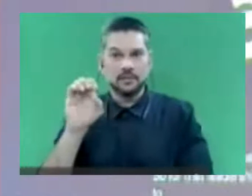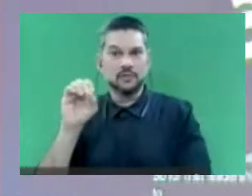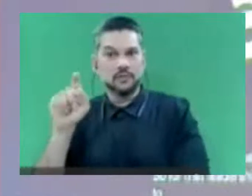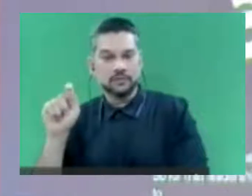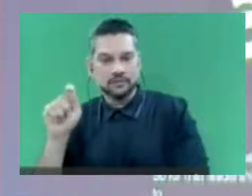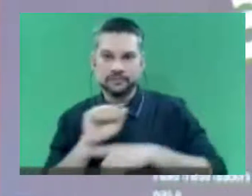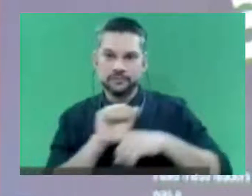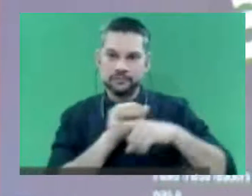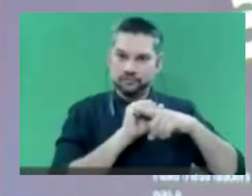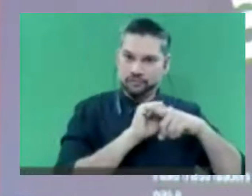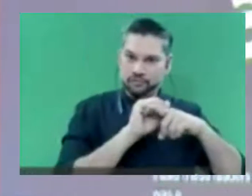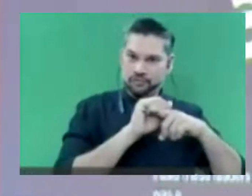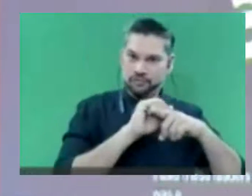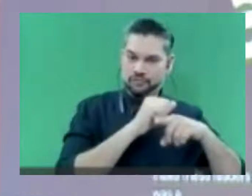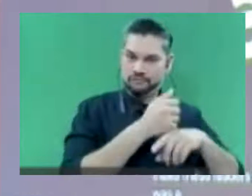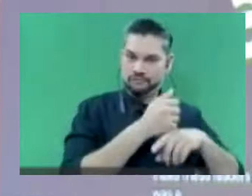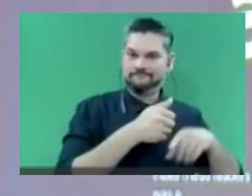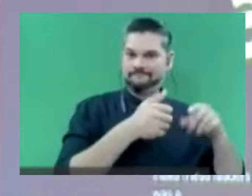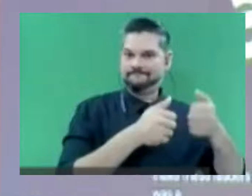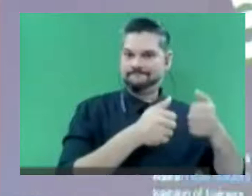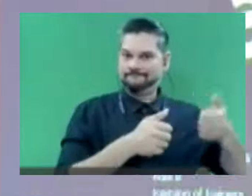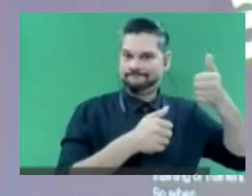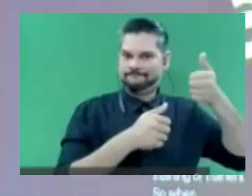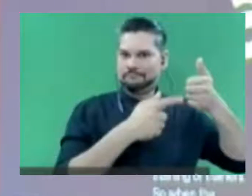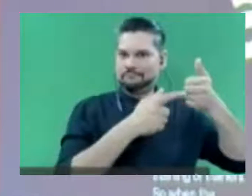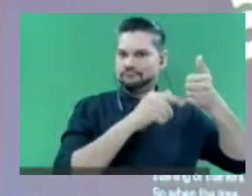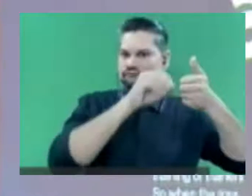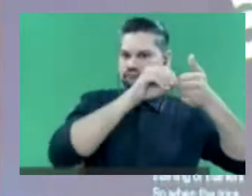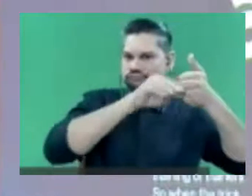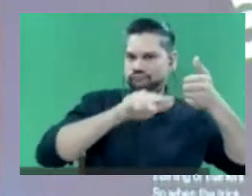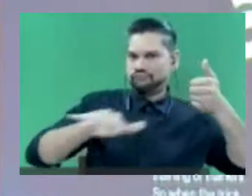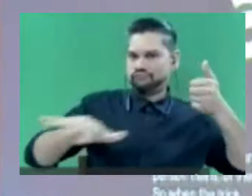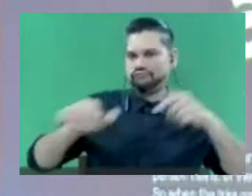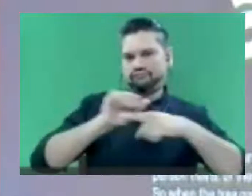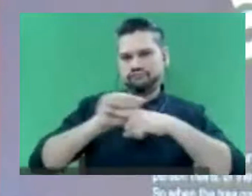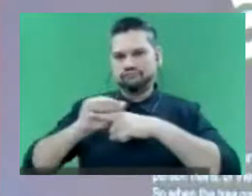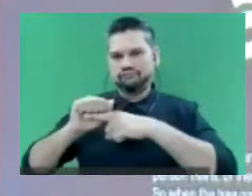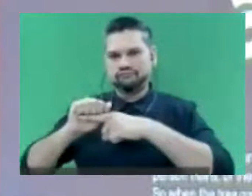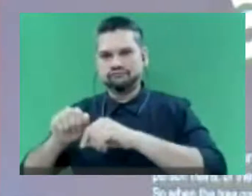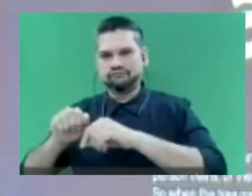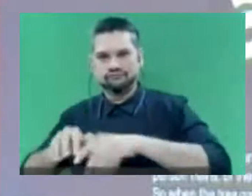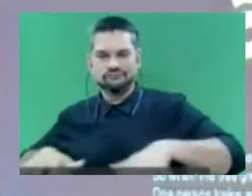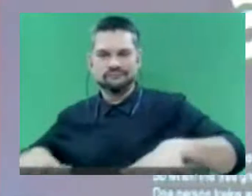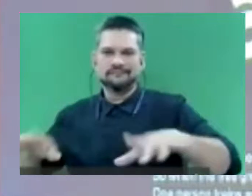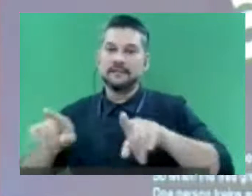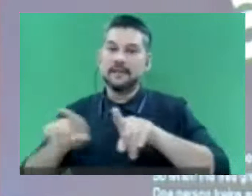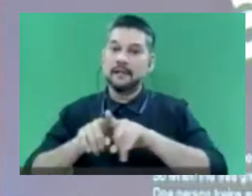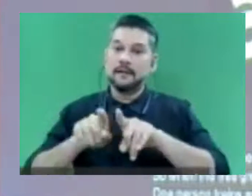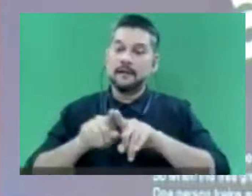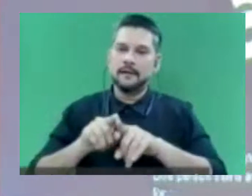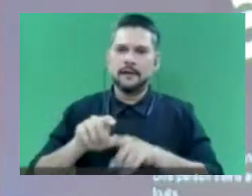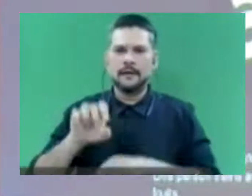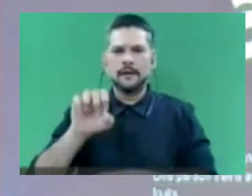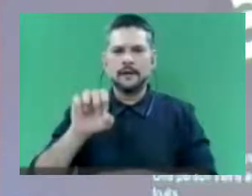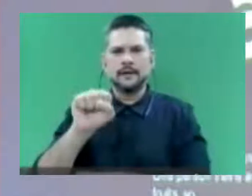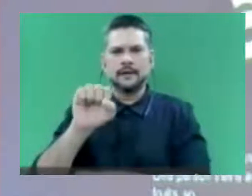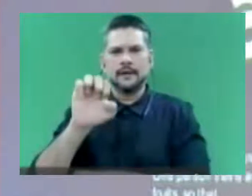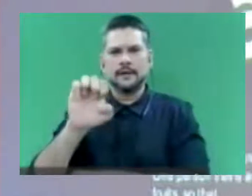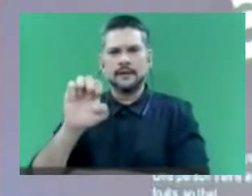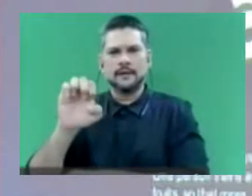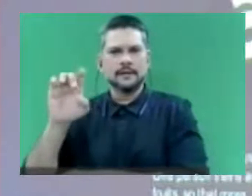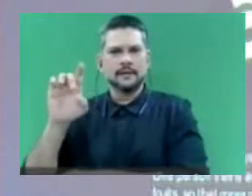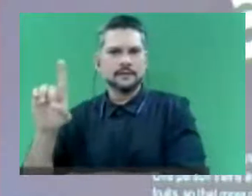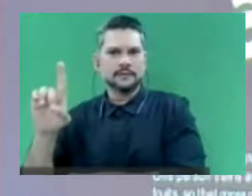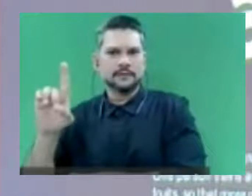like planting a seed. So when the tree grows up, it gives flowers and fruits, so that more